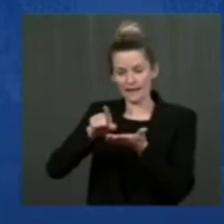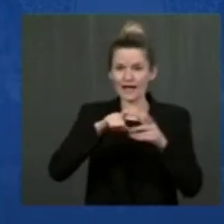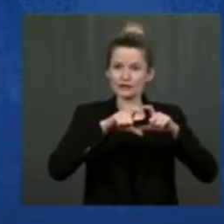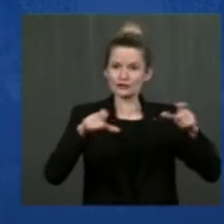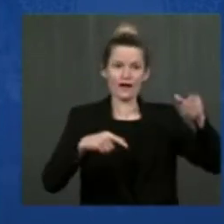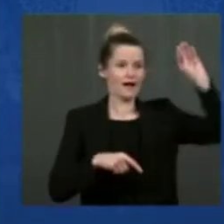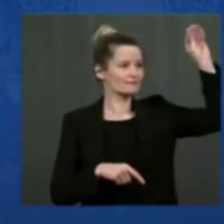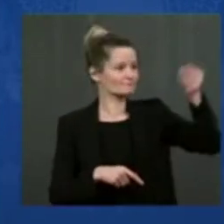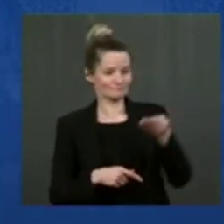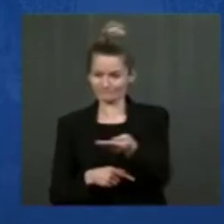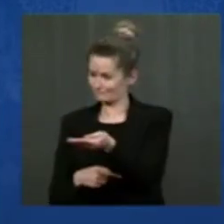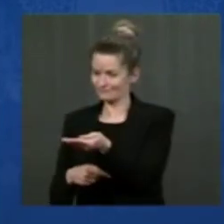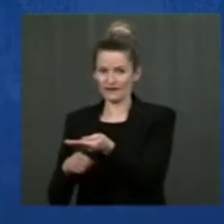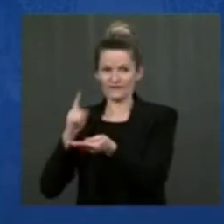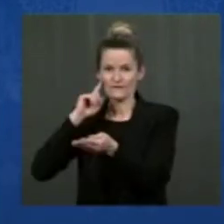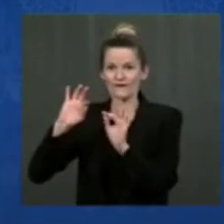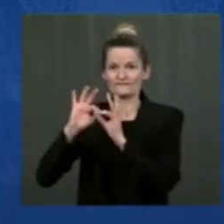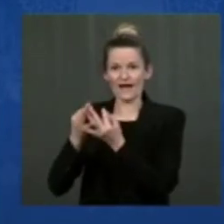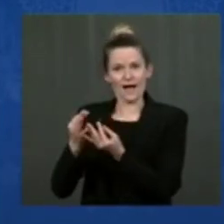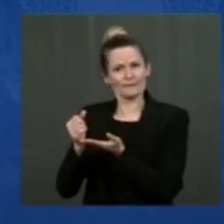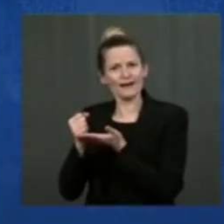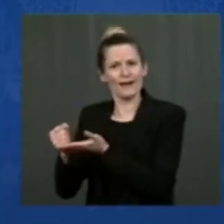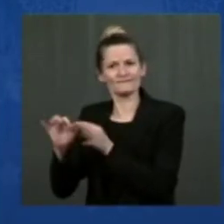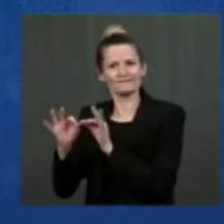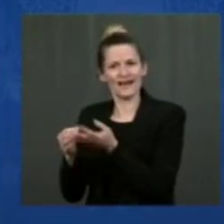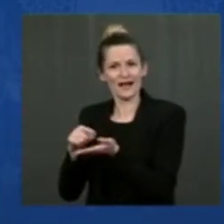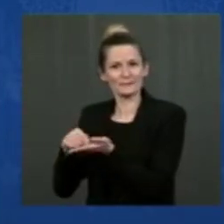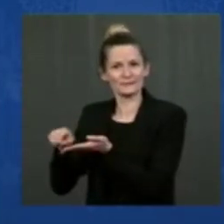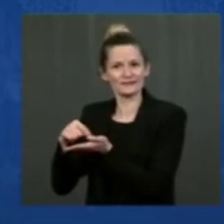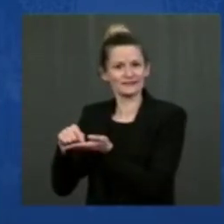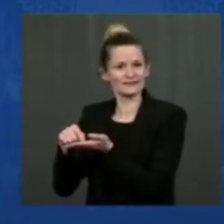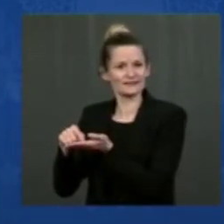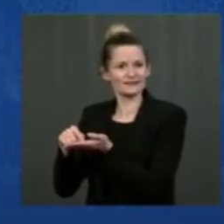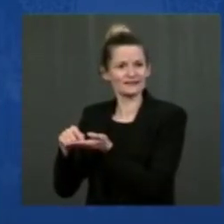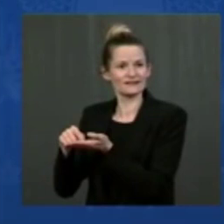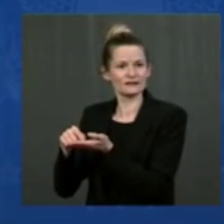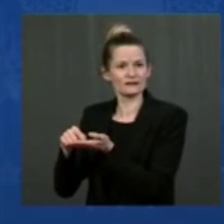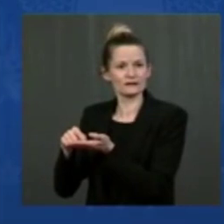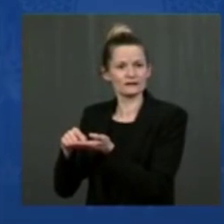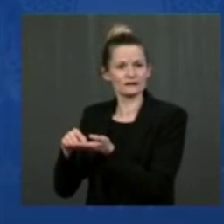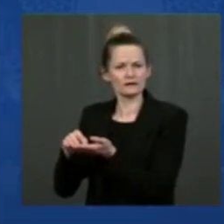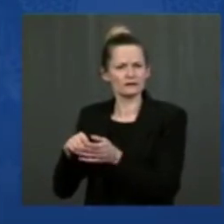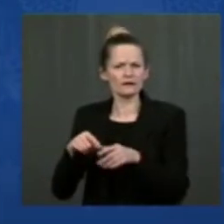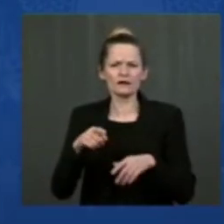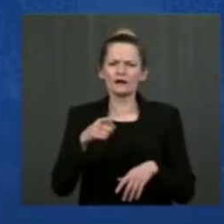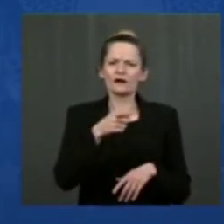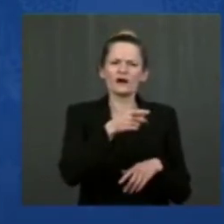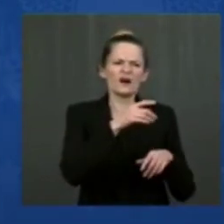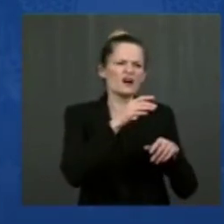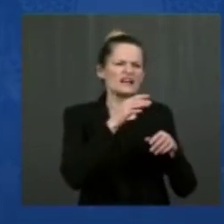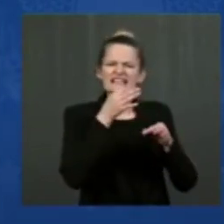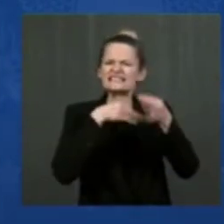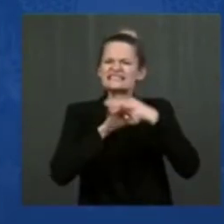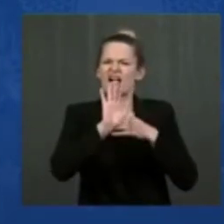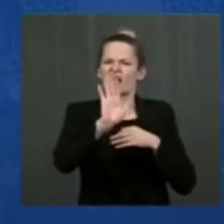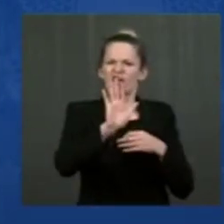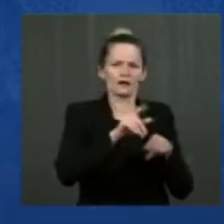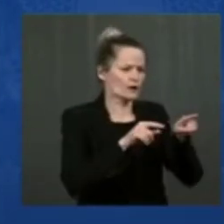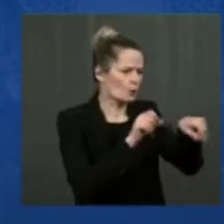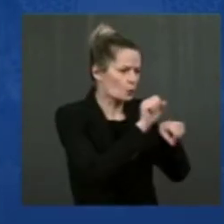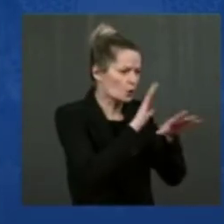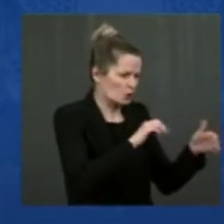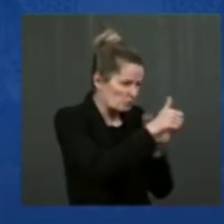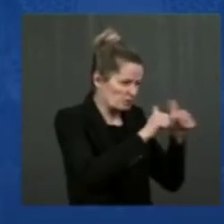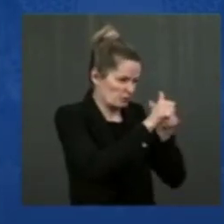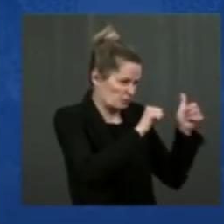building, instead of workers competing with each other for the jobs that are scarce, everybody's mad at me because now, guess